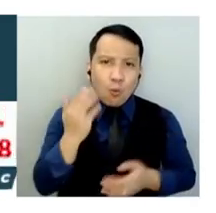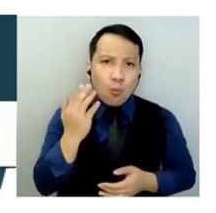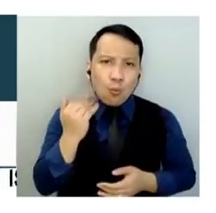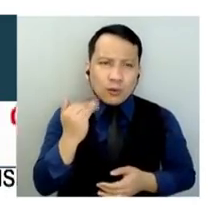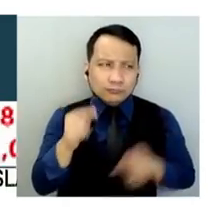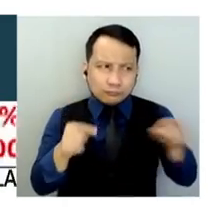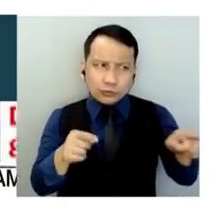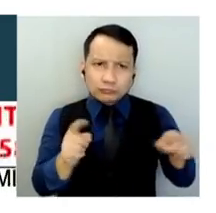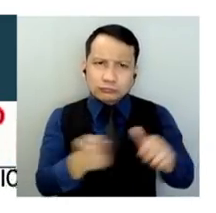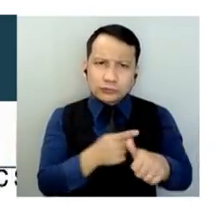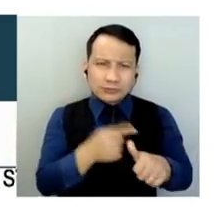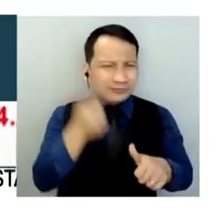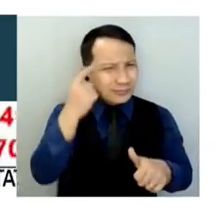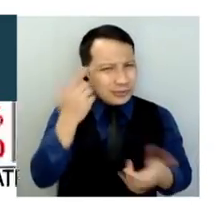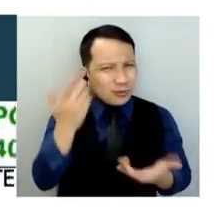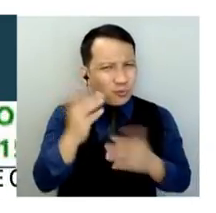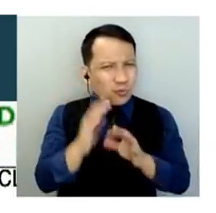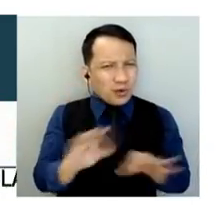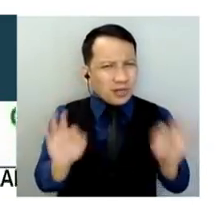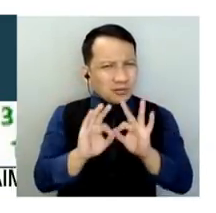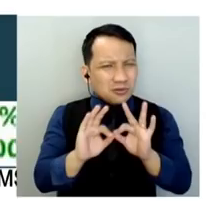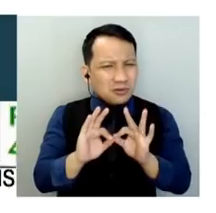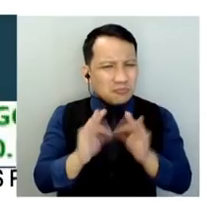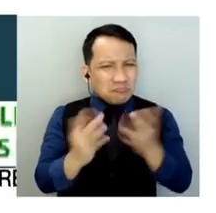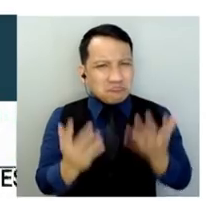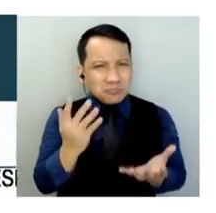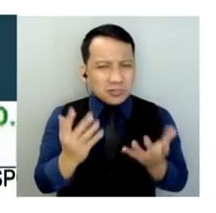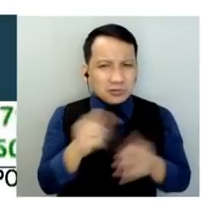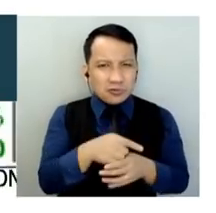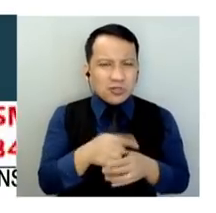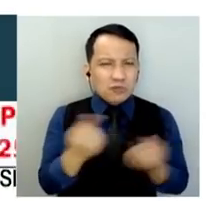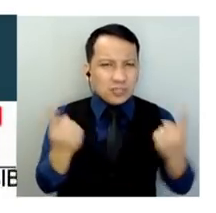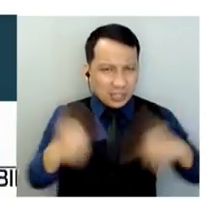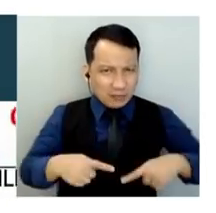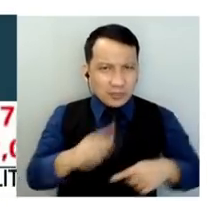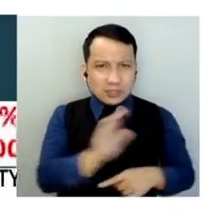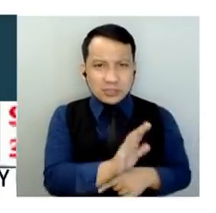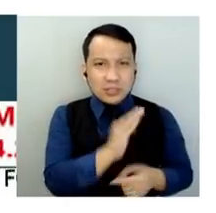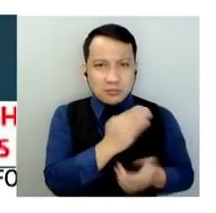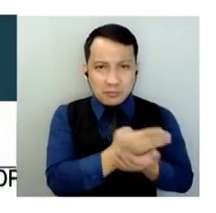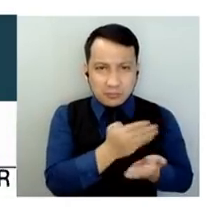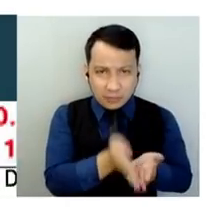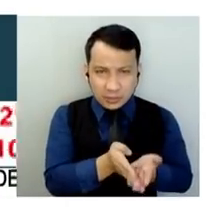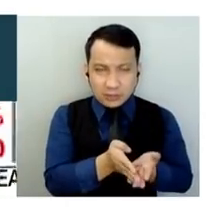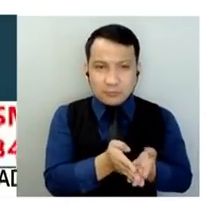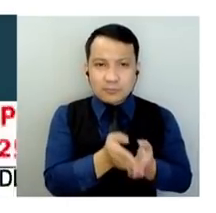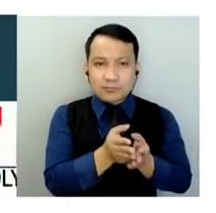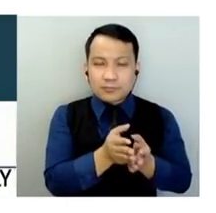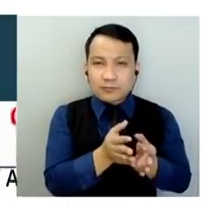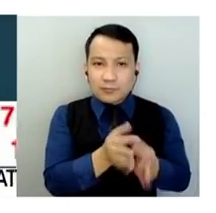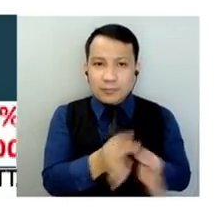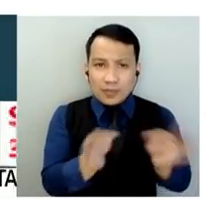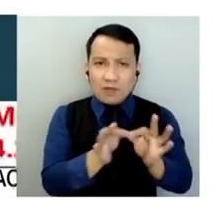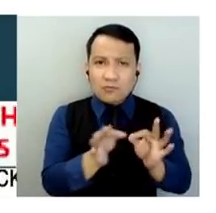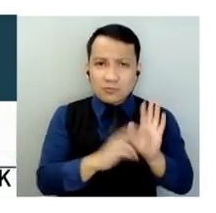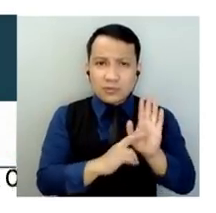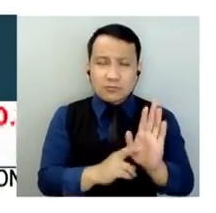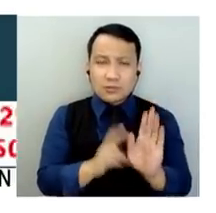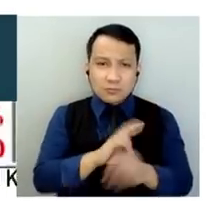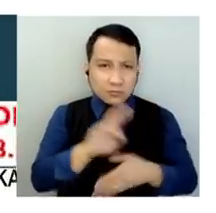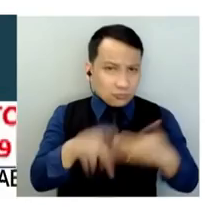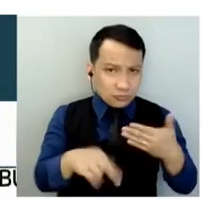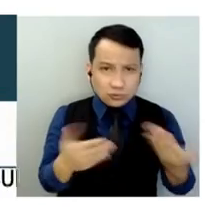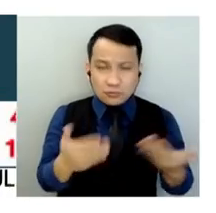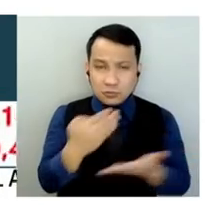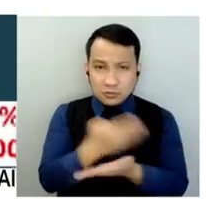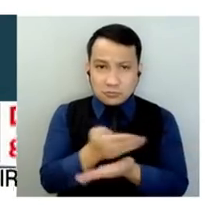that? And second, what might be the consequences that will result from the